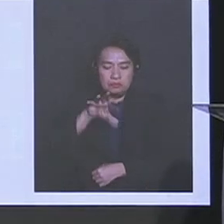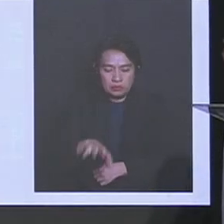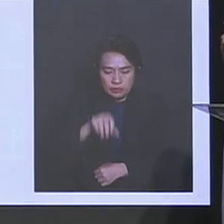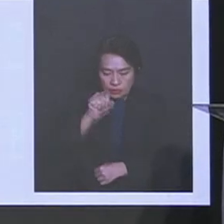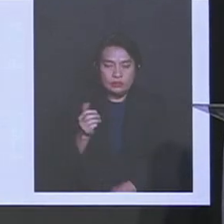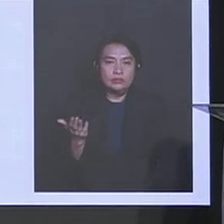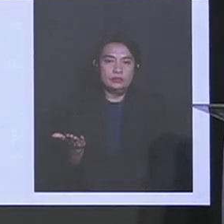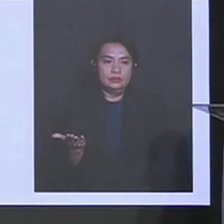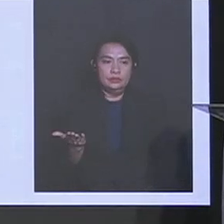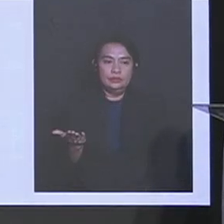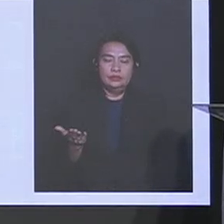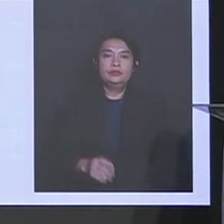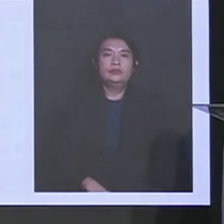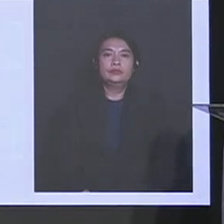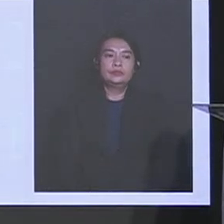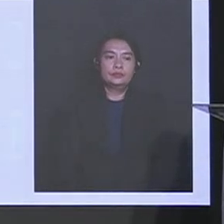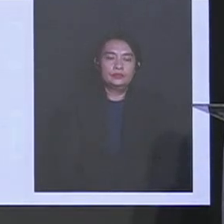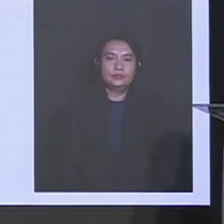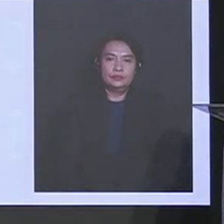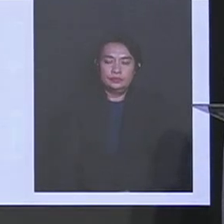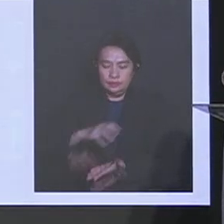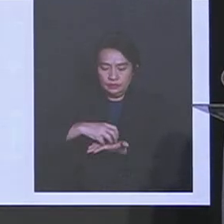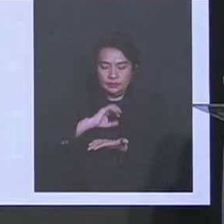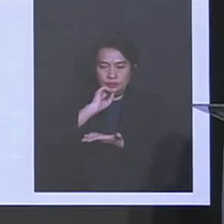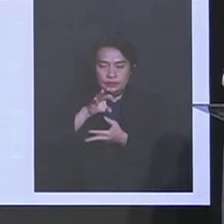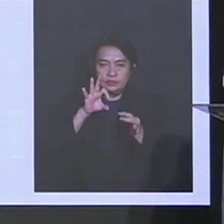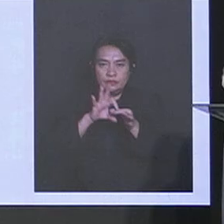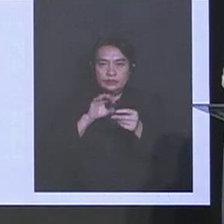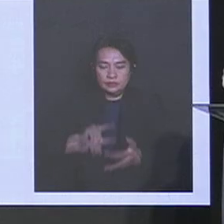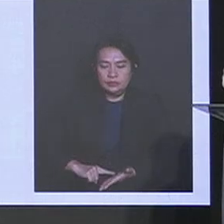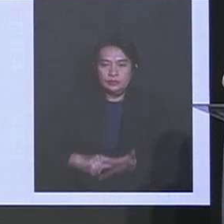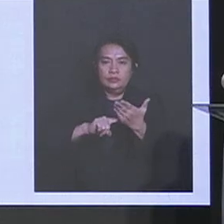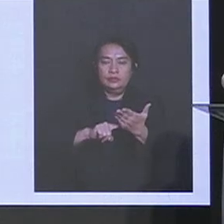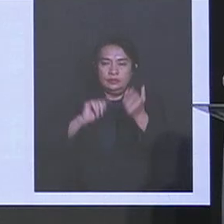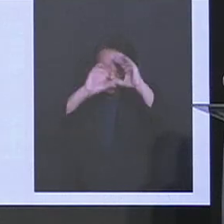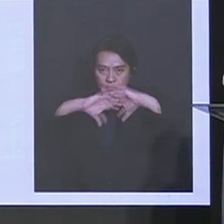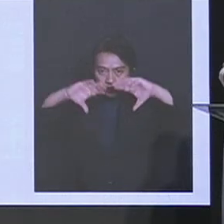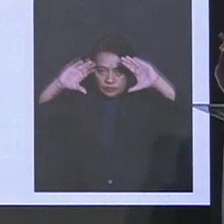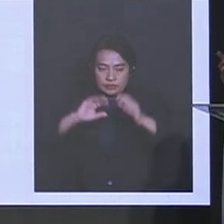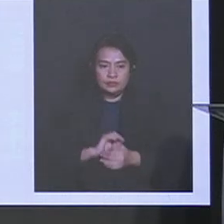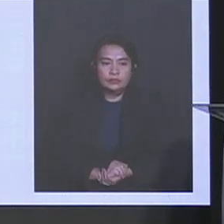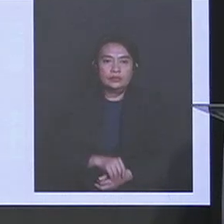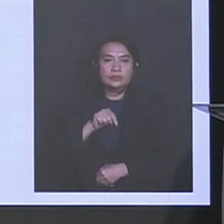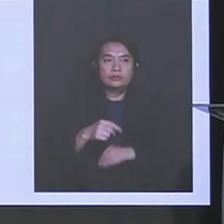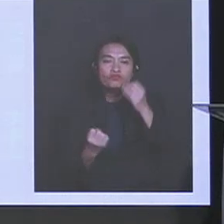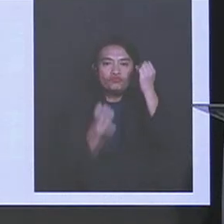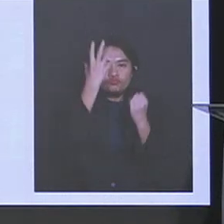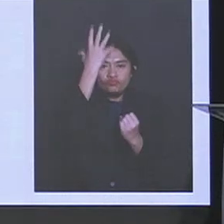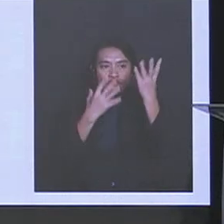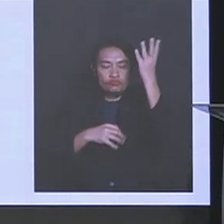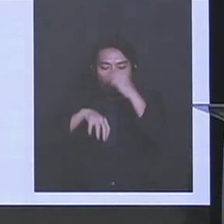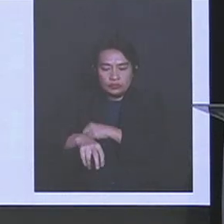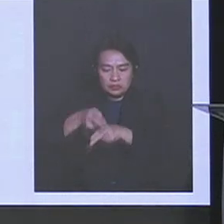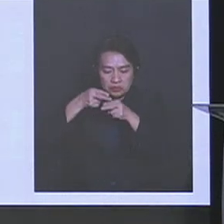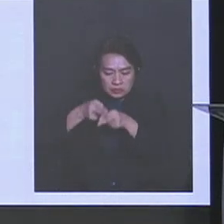challenge is that the High Line sits on private property, and those property owners were really limited in what kind of development they could do on their